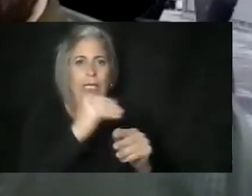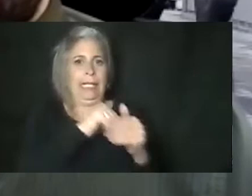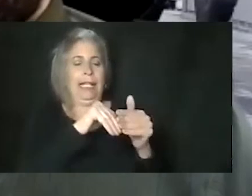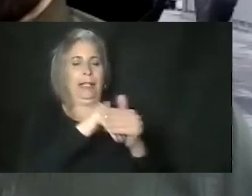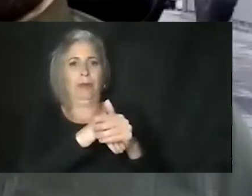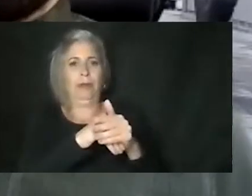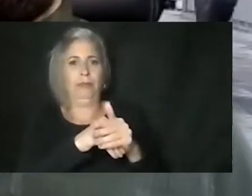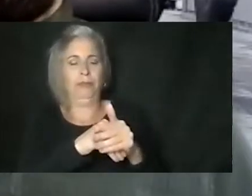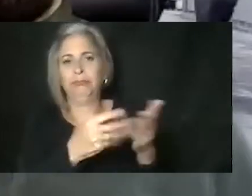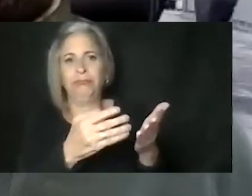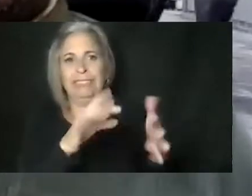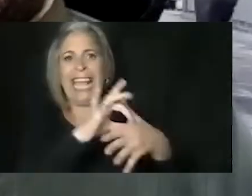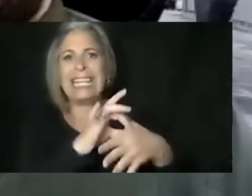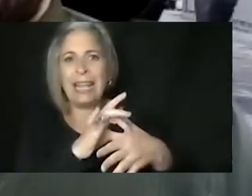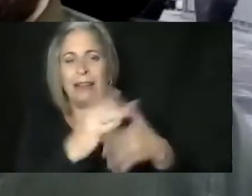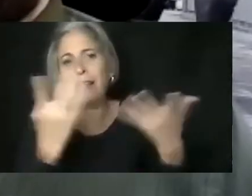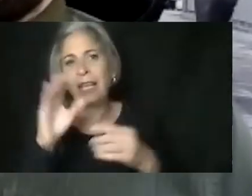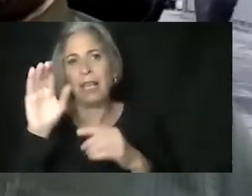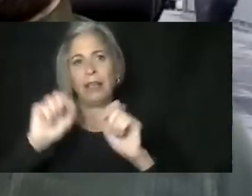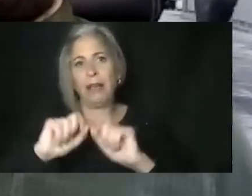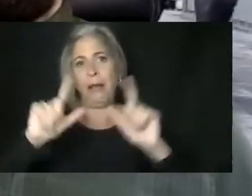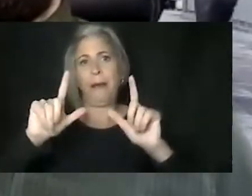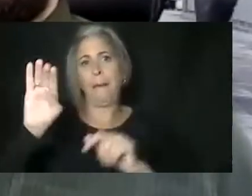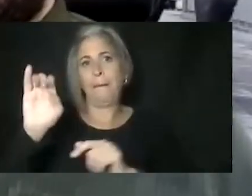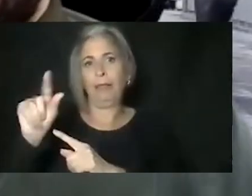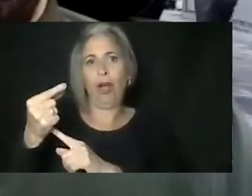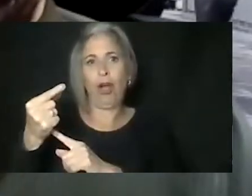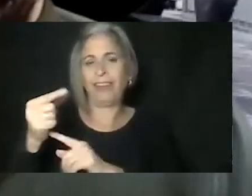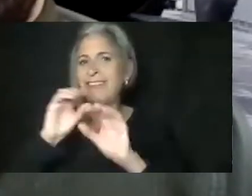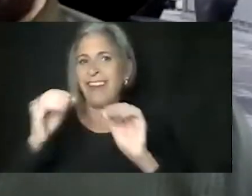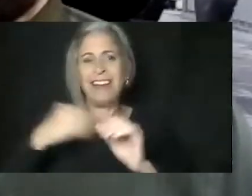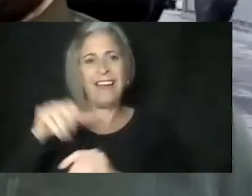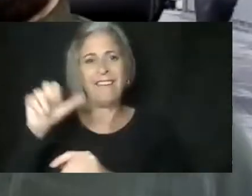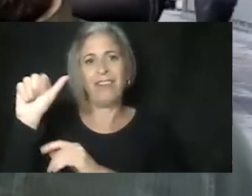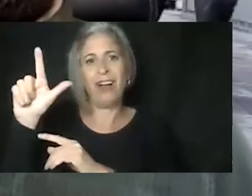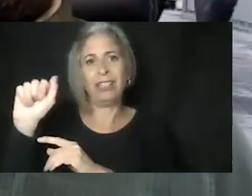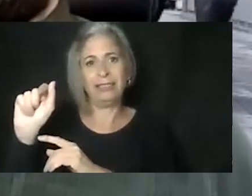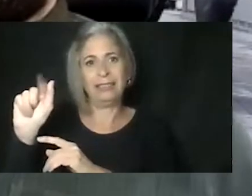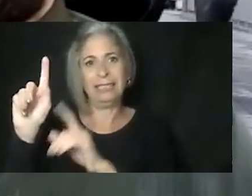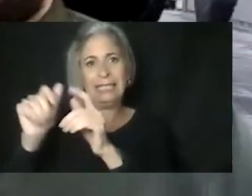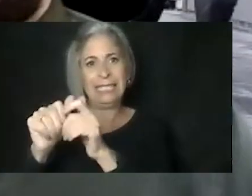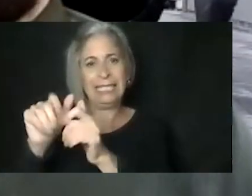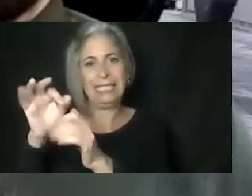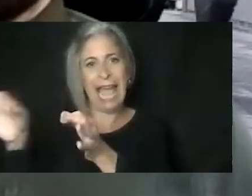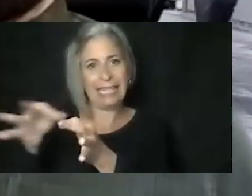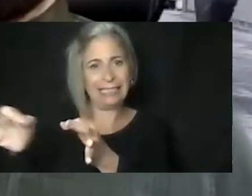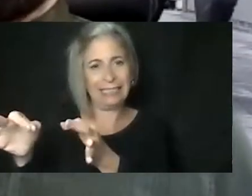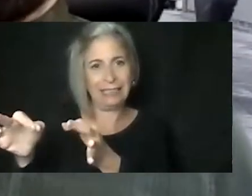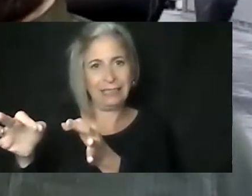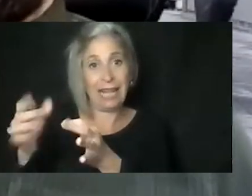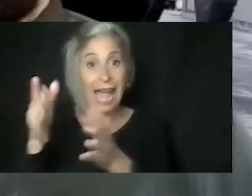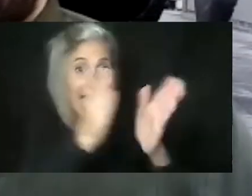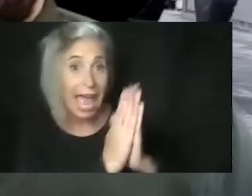content, I don't know, say a blog and none of their images have alt text, and I go to them and say, hey, could you put some alt text on your images?